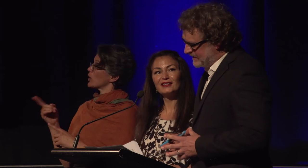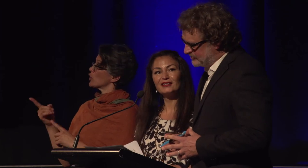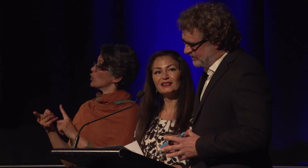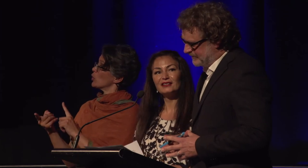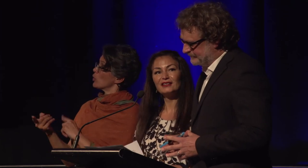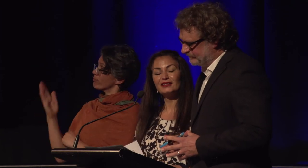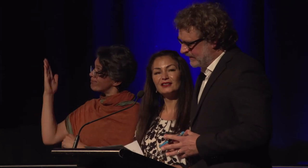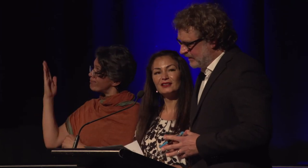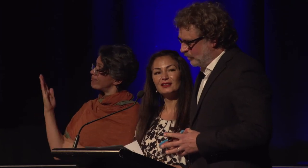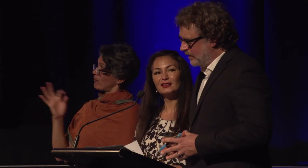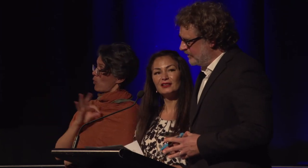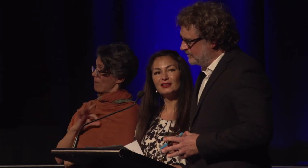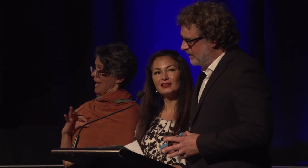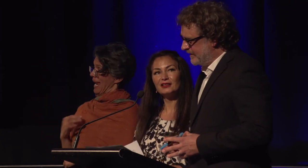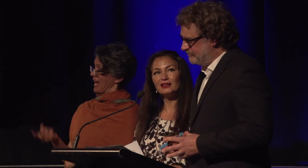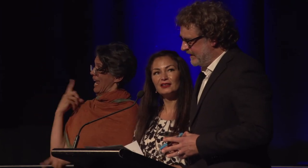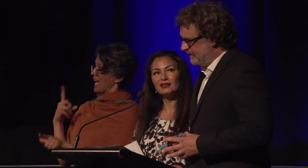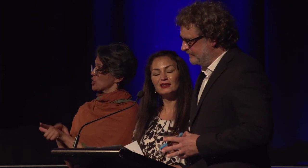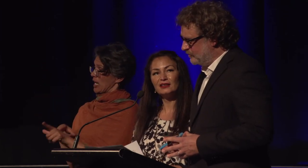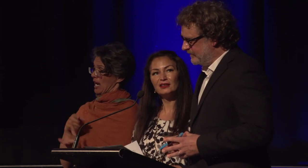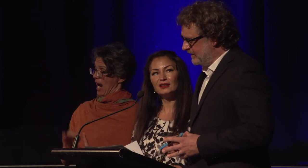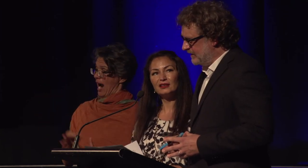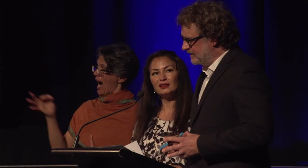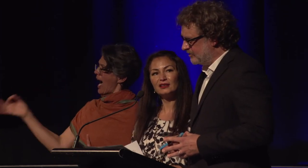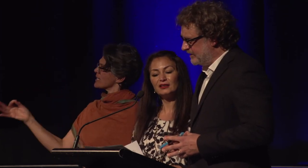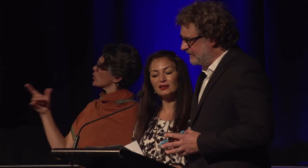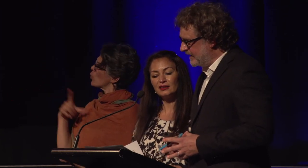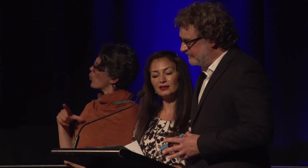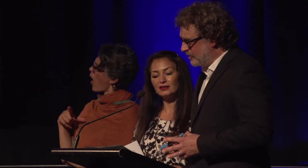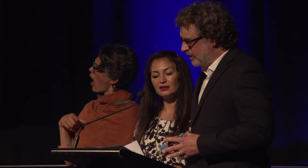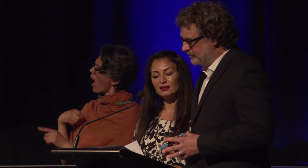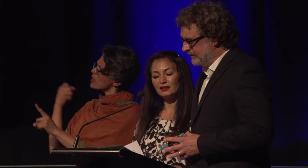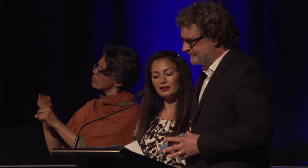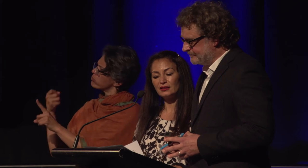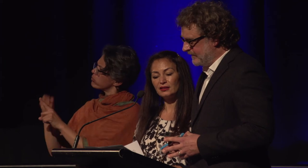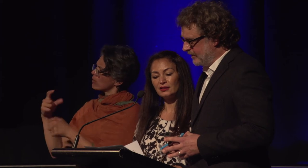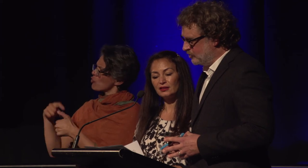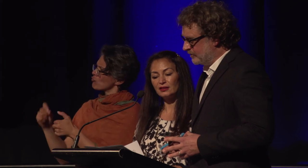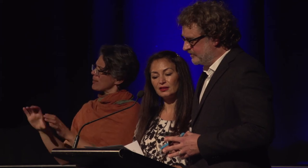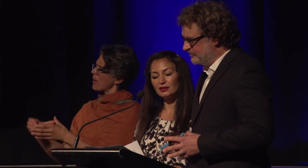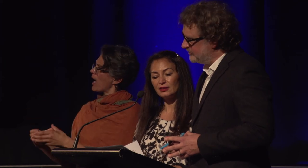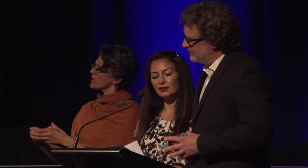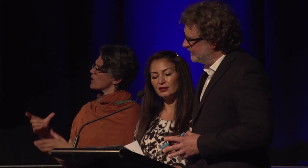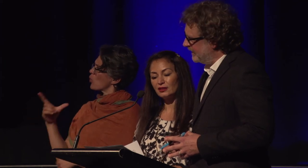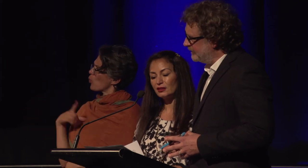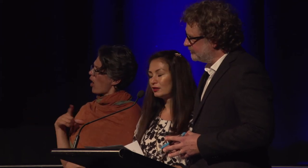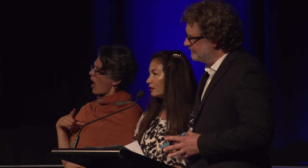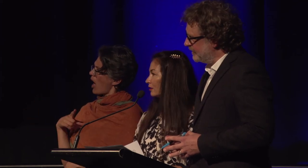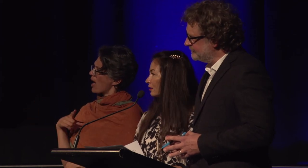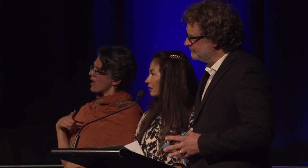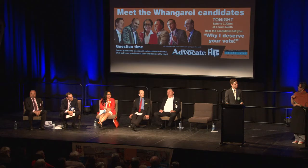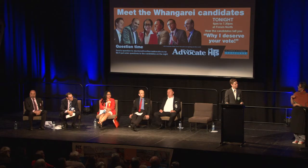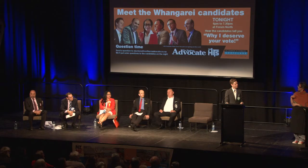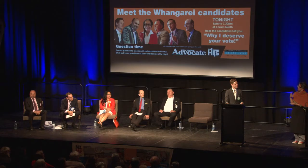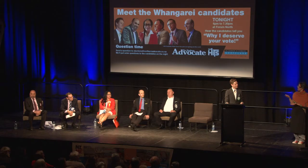mayor last year. Why are you now campaigning for the Green Party vote only, and not contesting the electorate